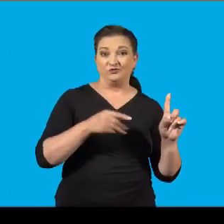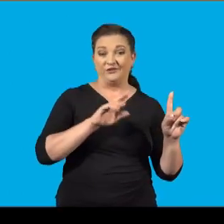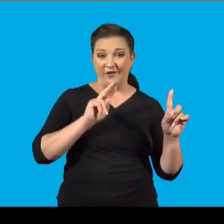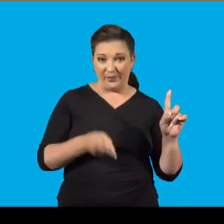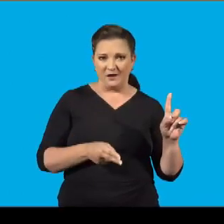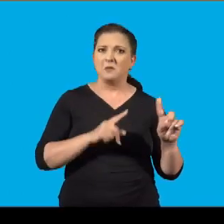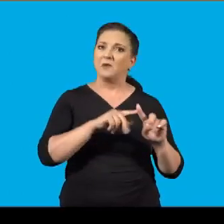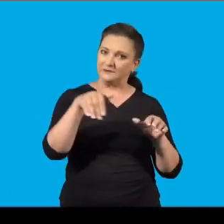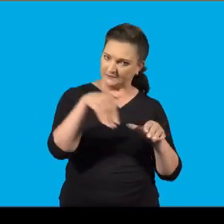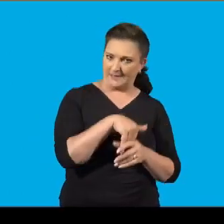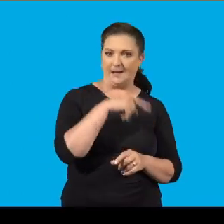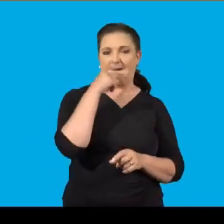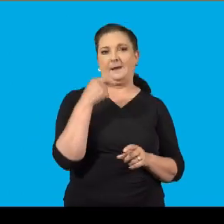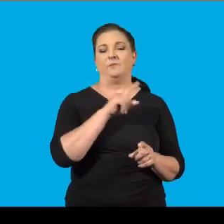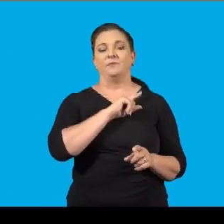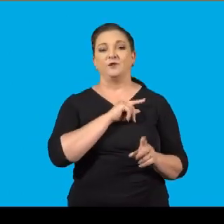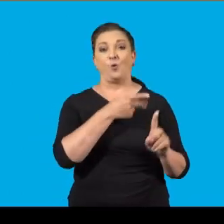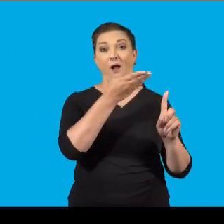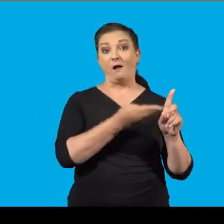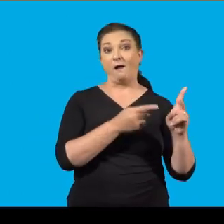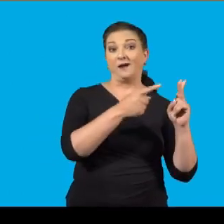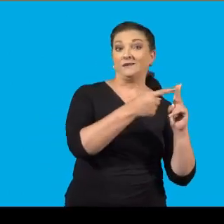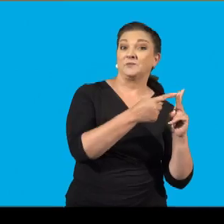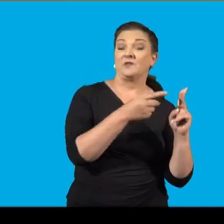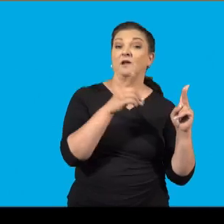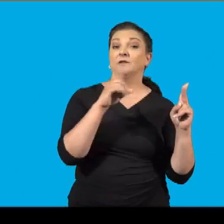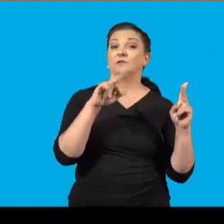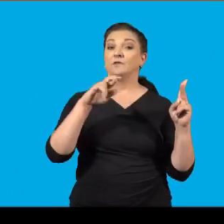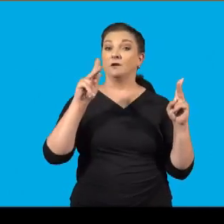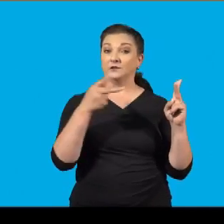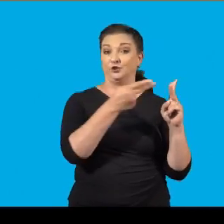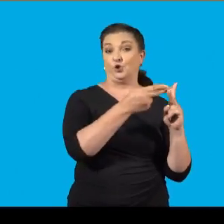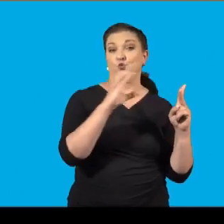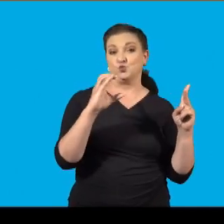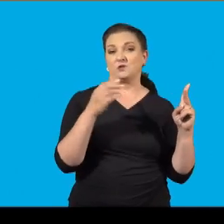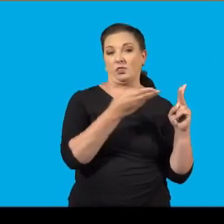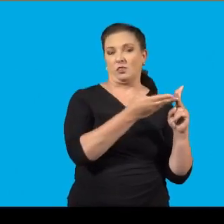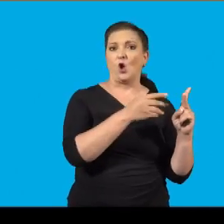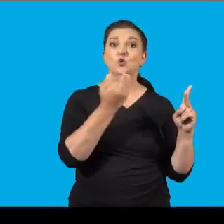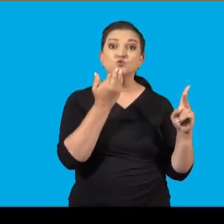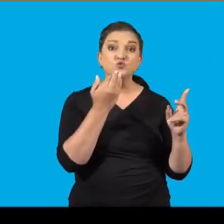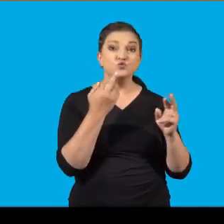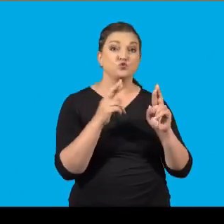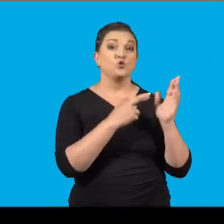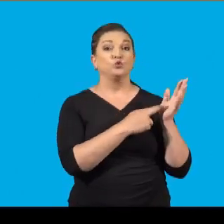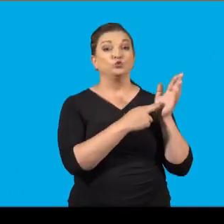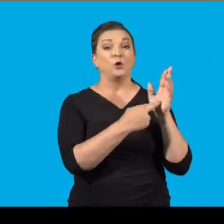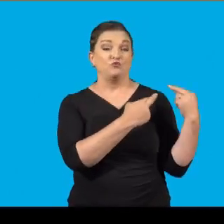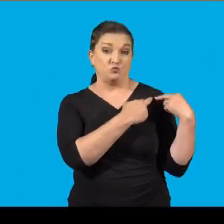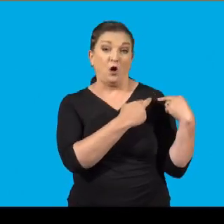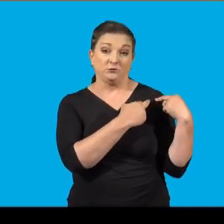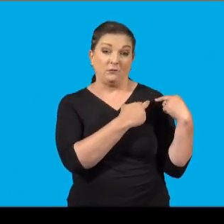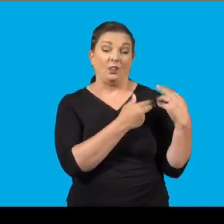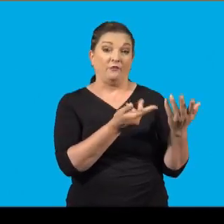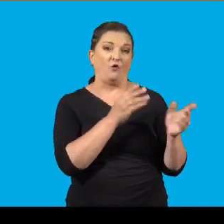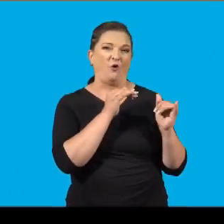Mxenge, including names, okay, remember the name Dirk Coetzee is there in the caption, of those responsible for